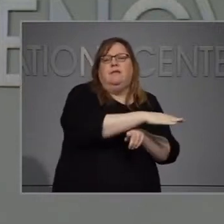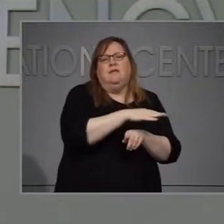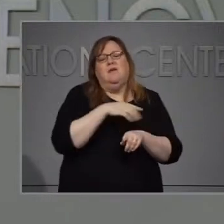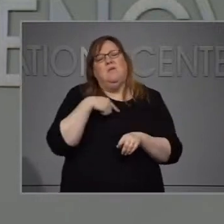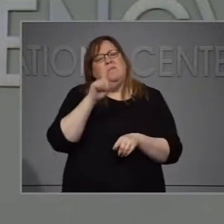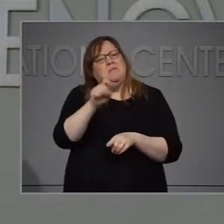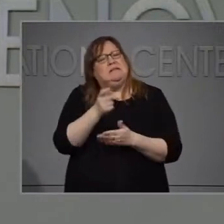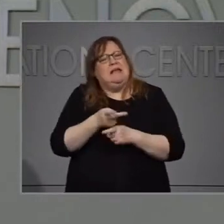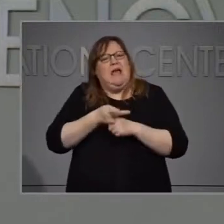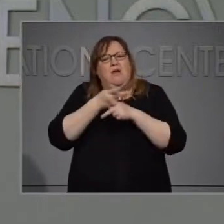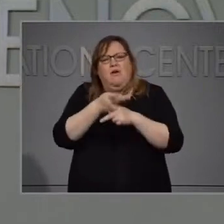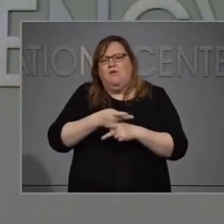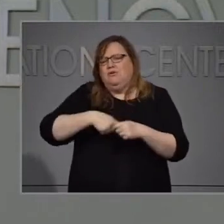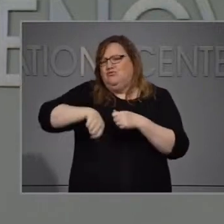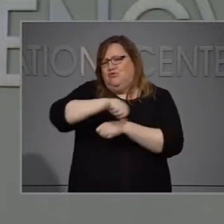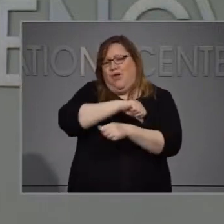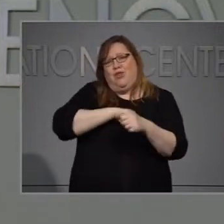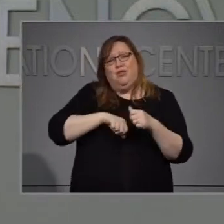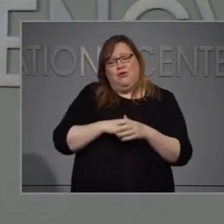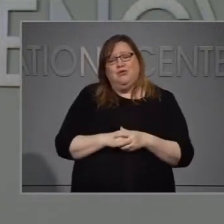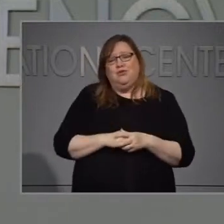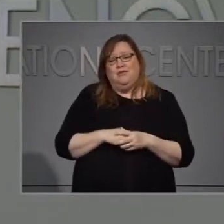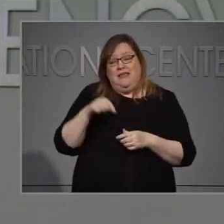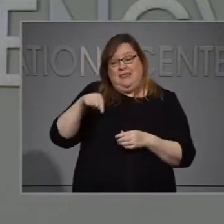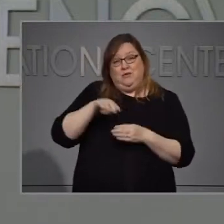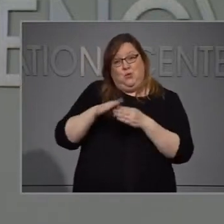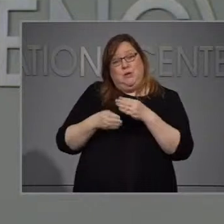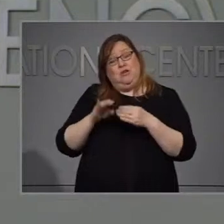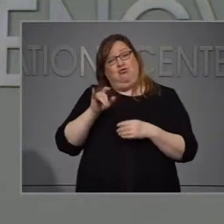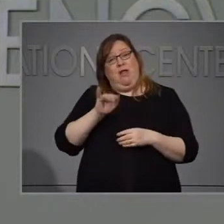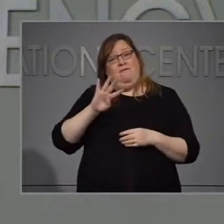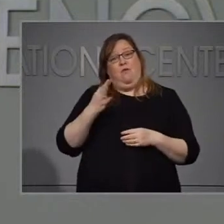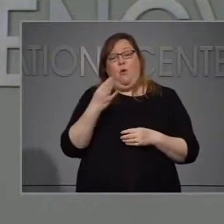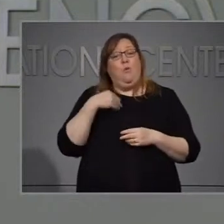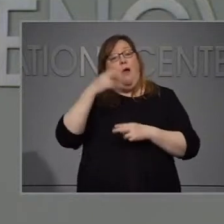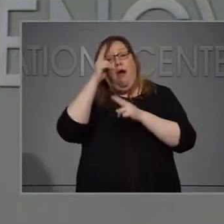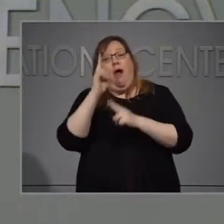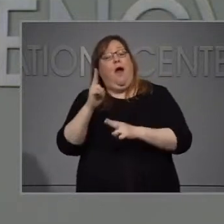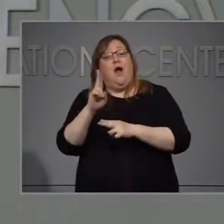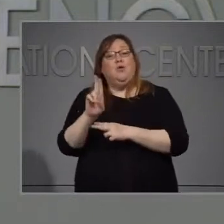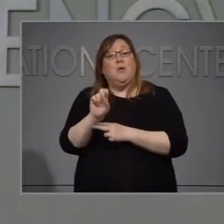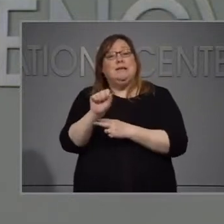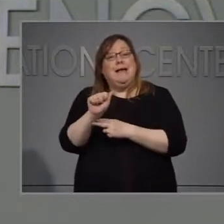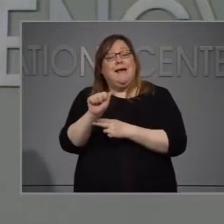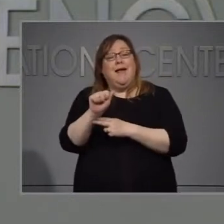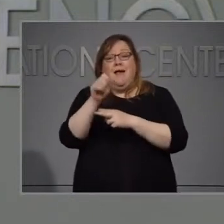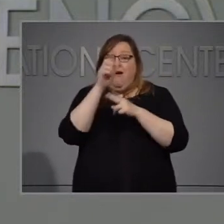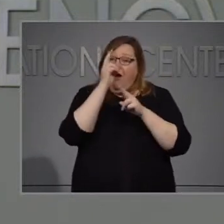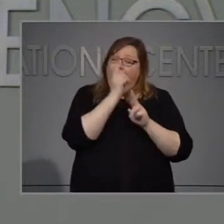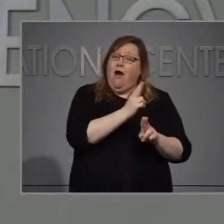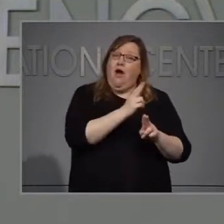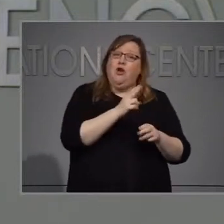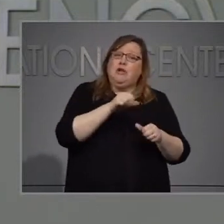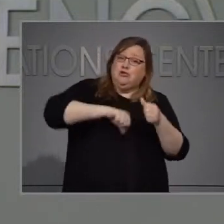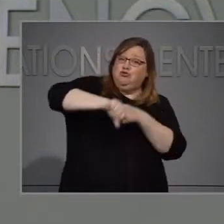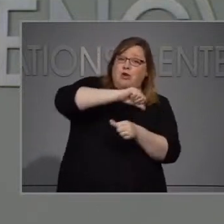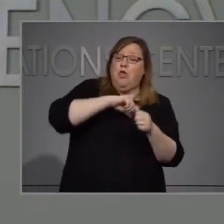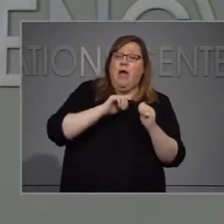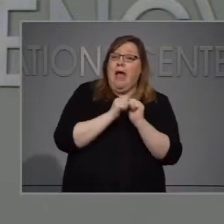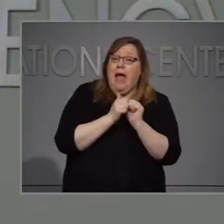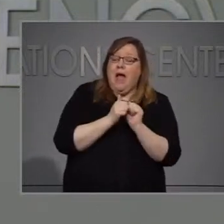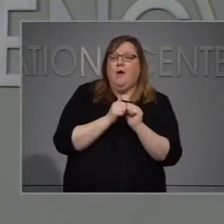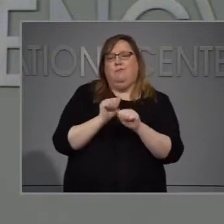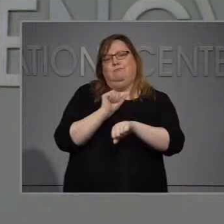this July 4th. As I mentioned, I think a great way to honor our country and honor the United States is to